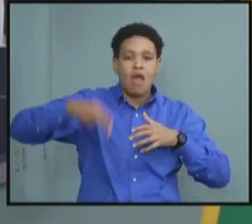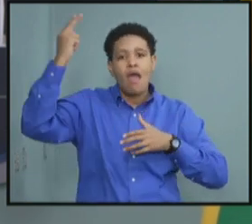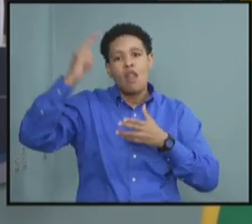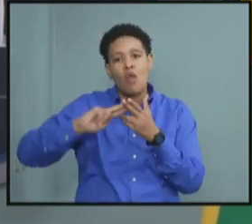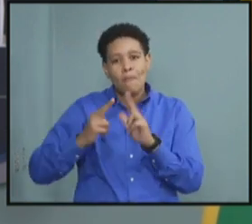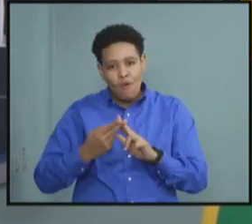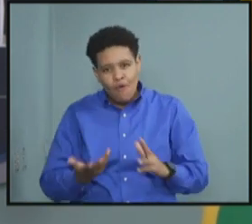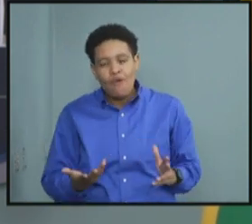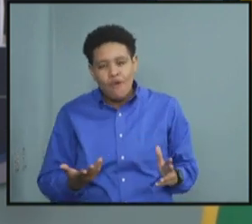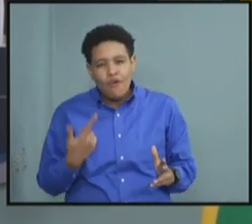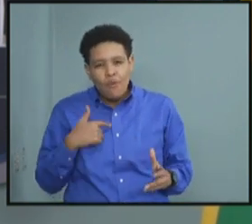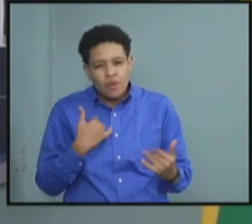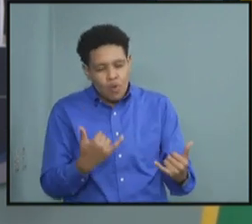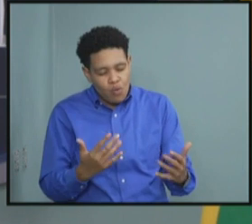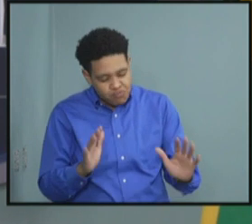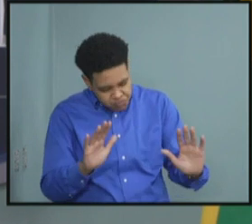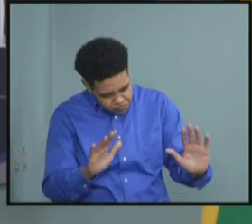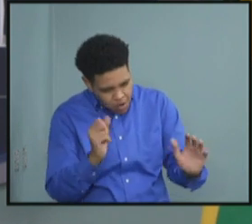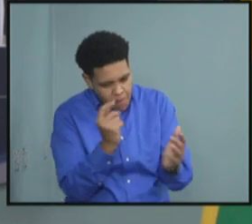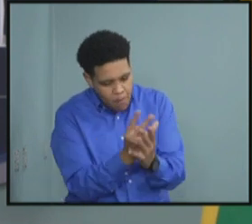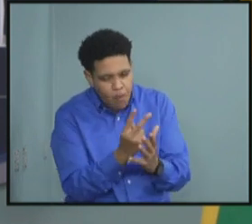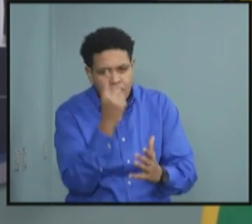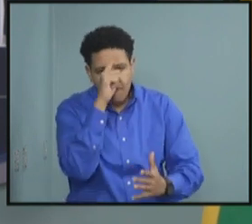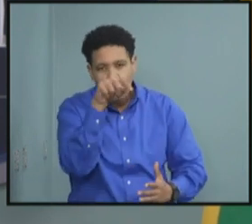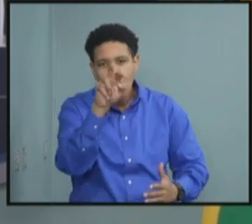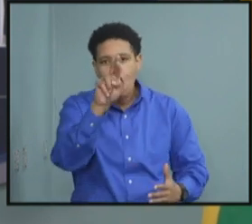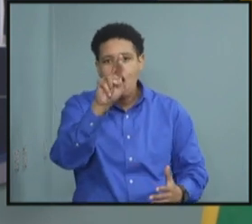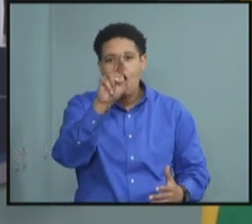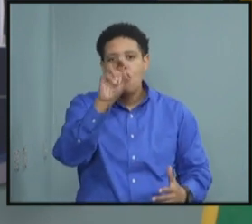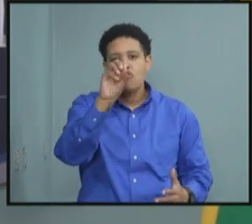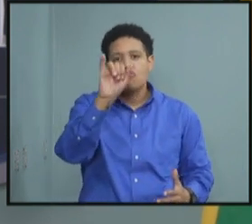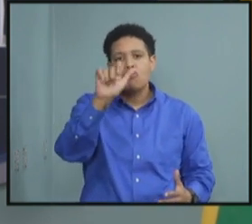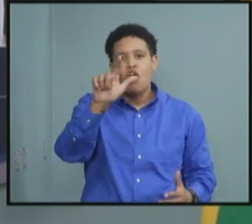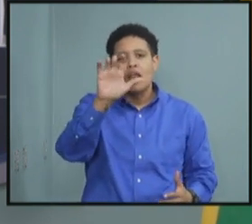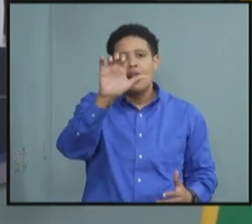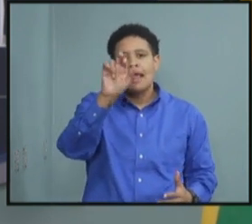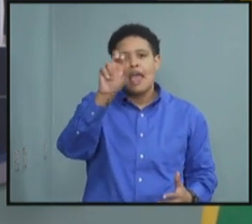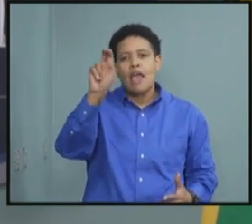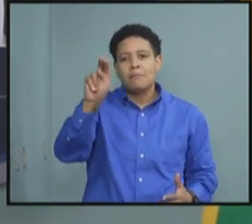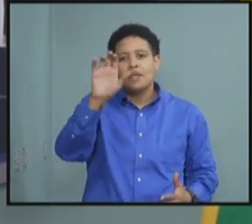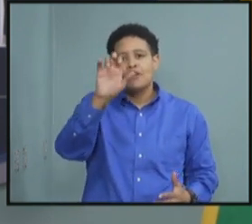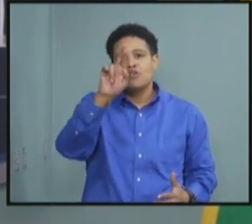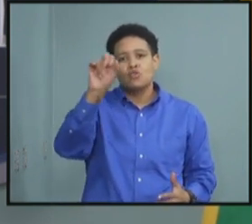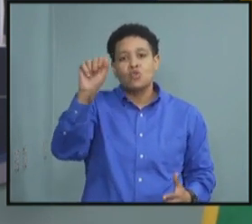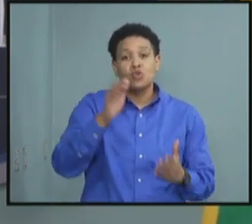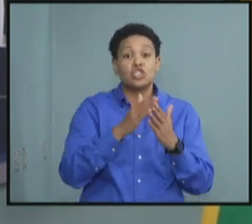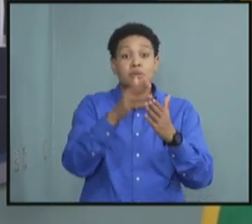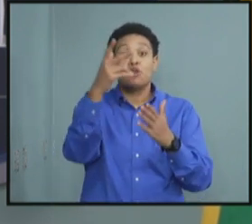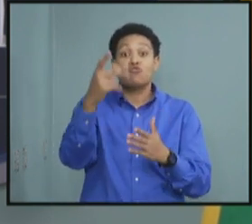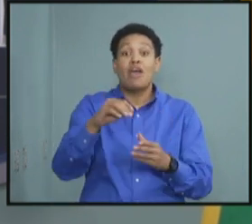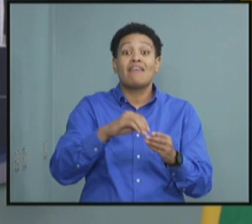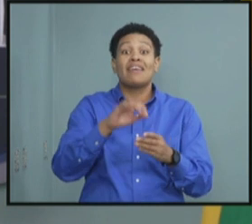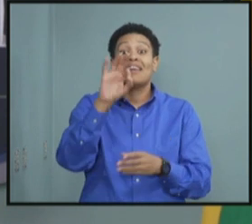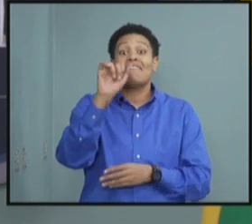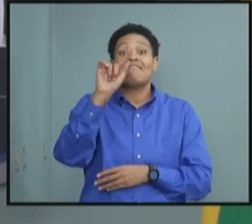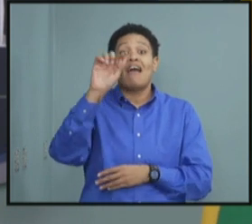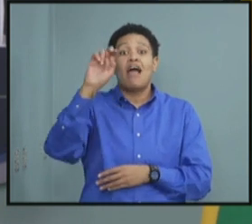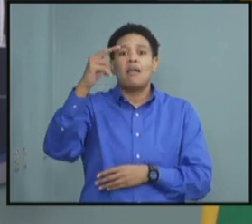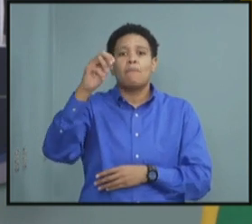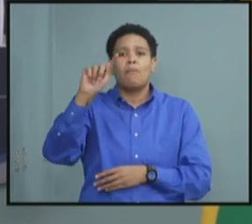now given approval for the Royal Caribbean cruise ship to arrive in Falmouth at noon